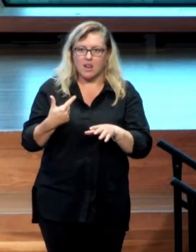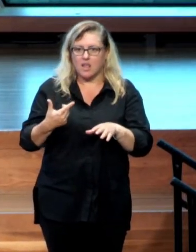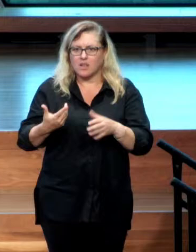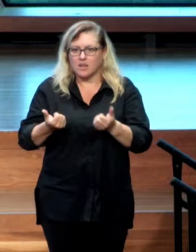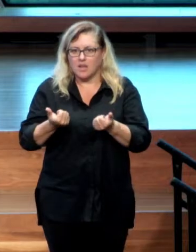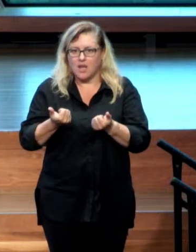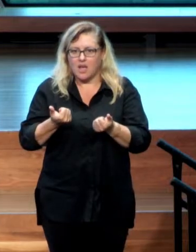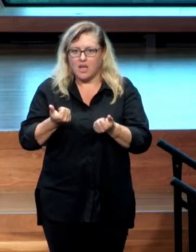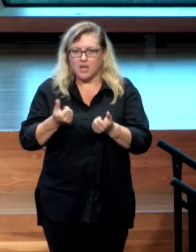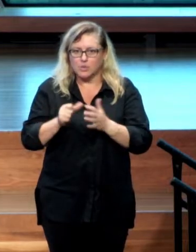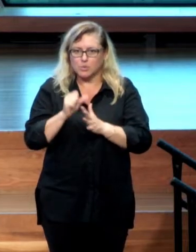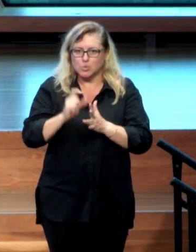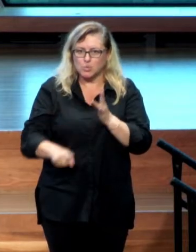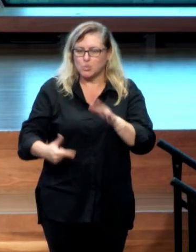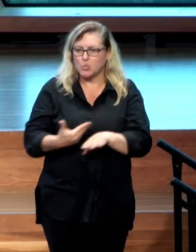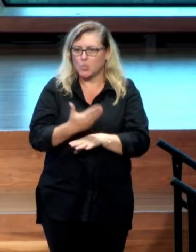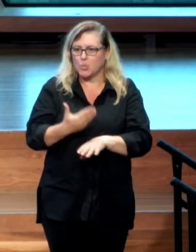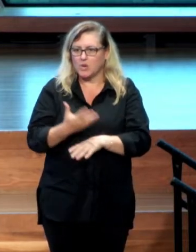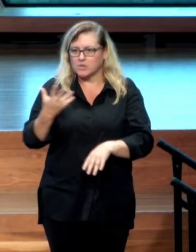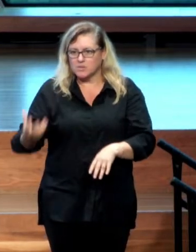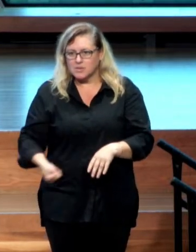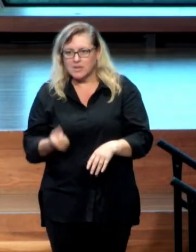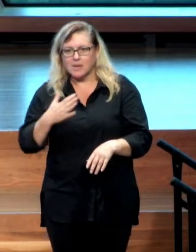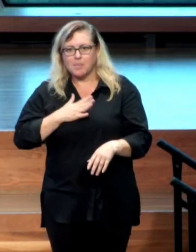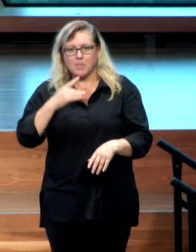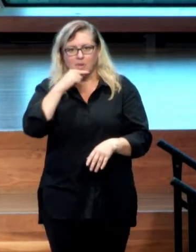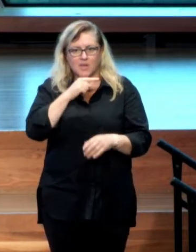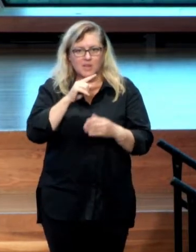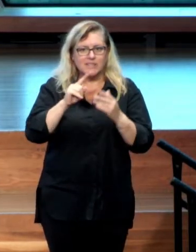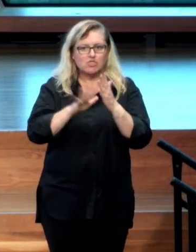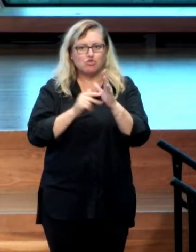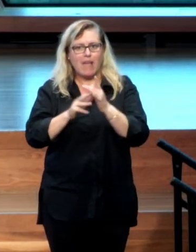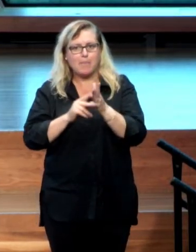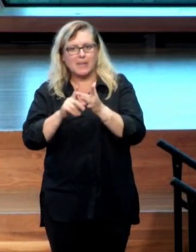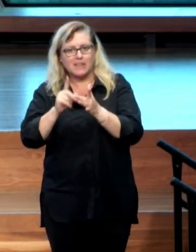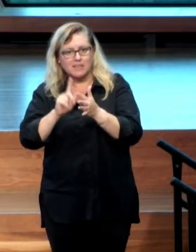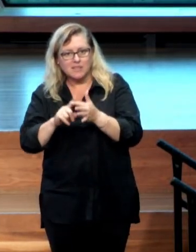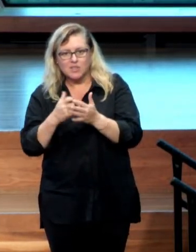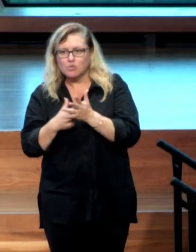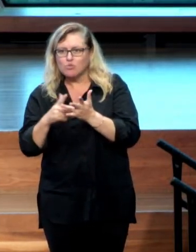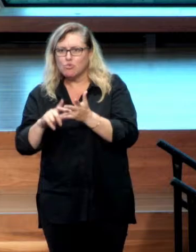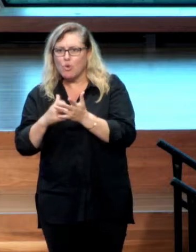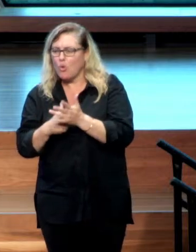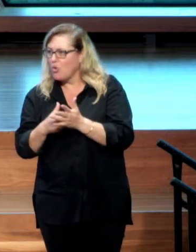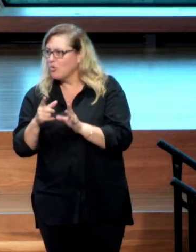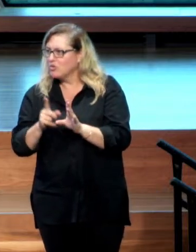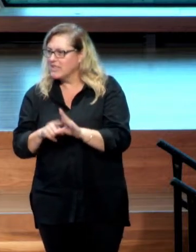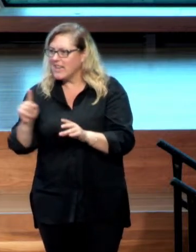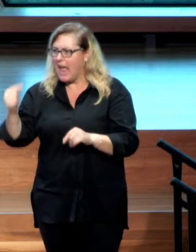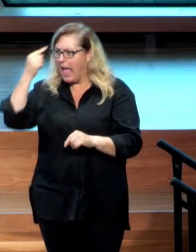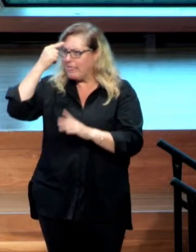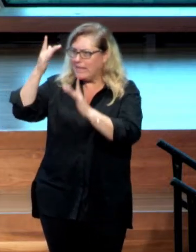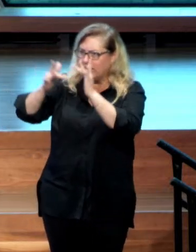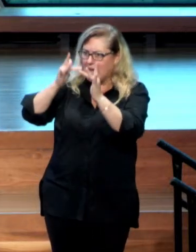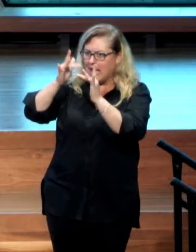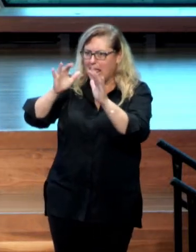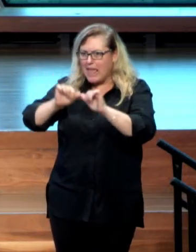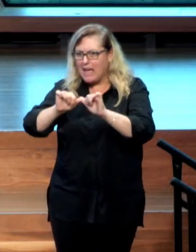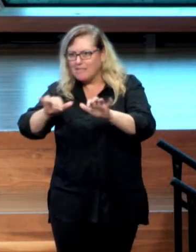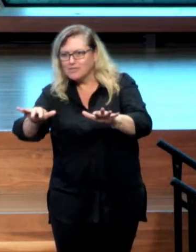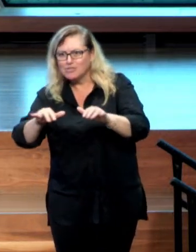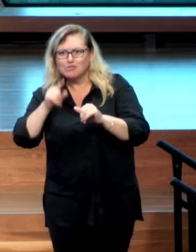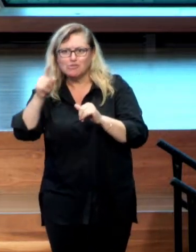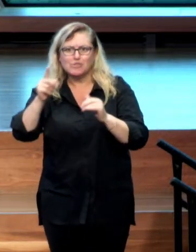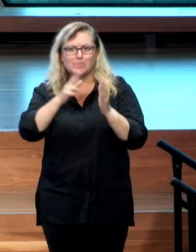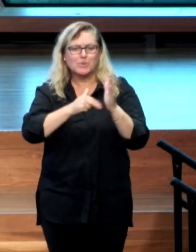work. To my boys, Jamie and Rory, who I think might be watching there on live stream in New Zealand,